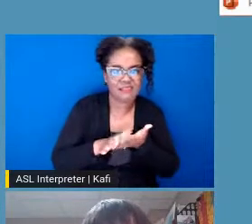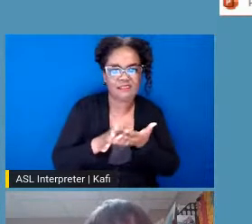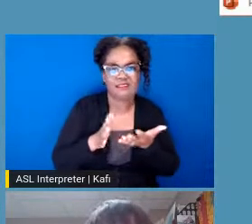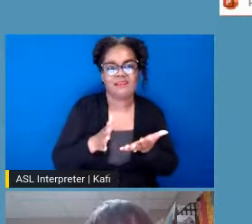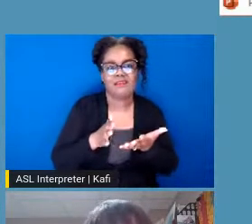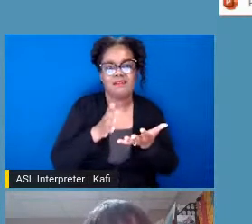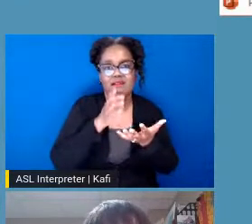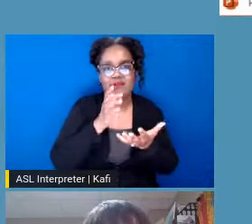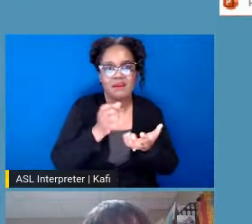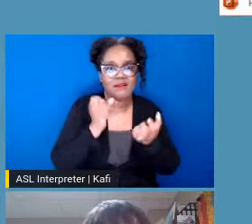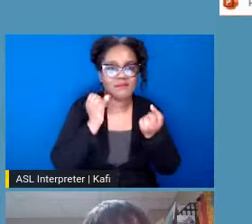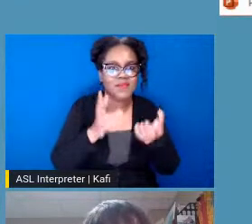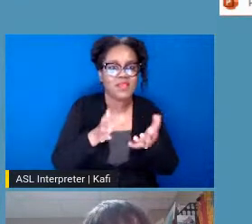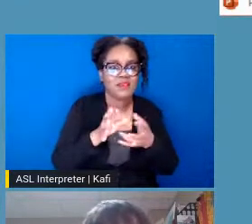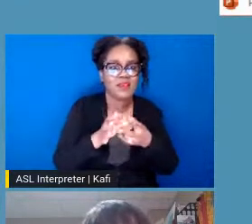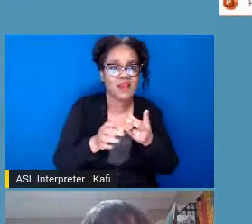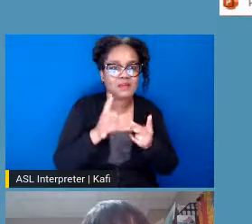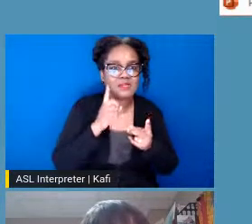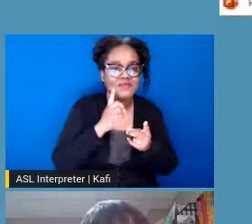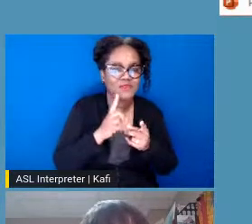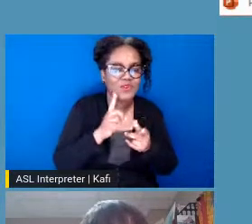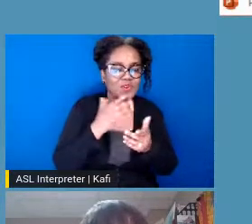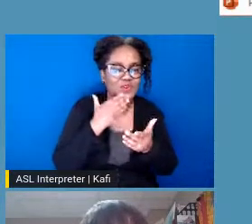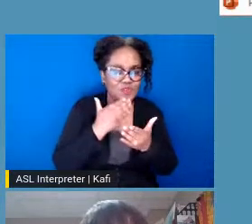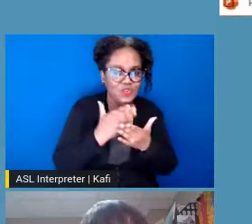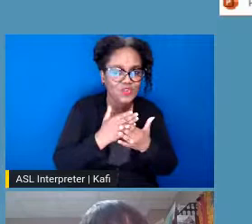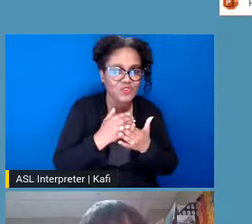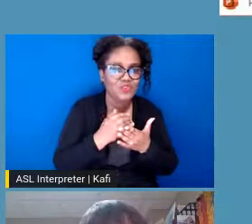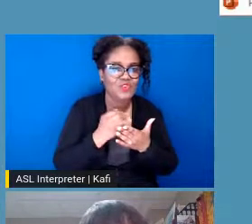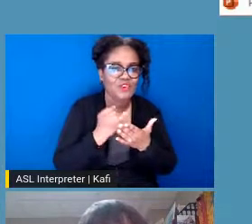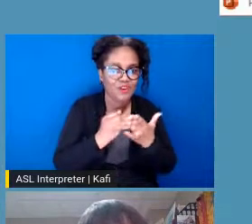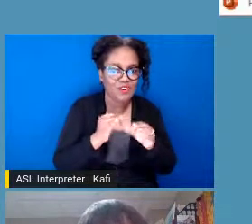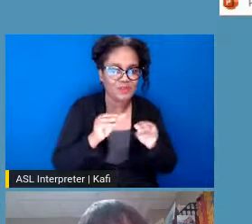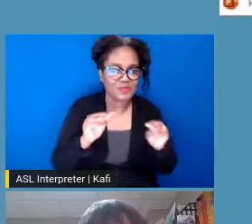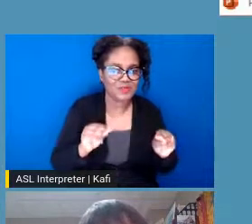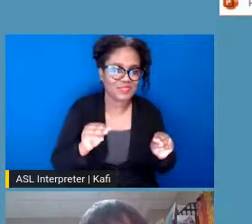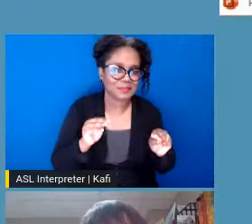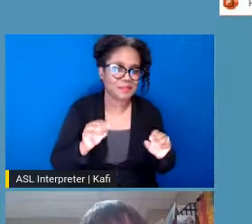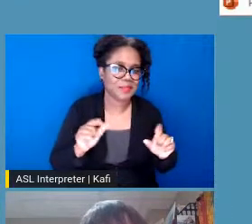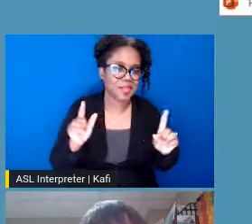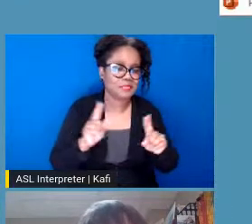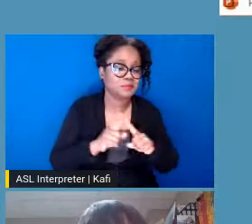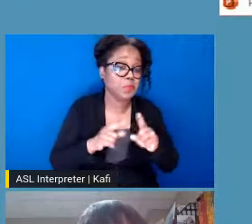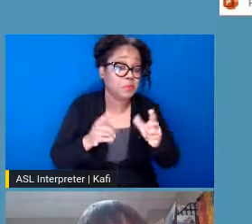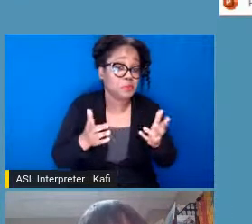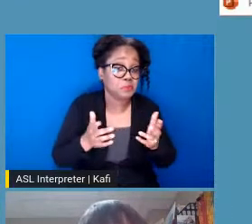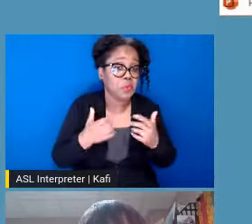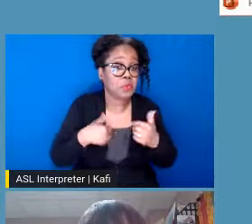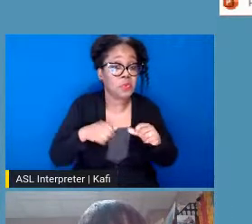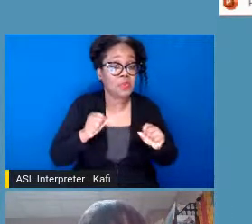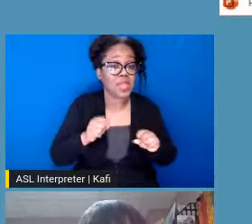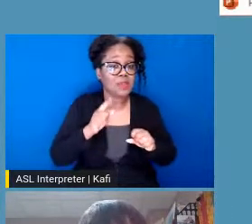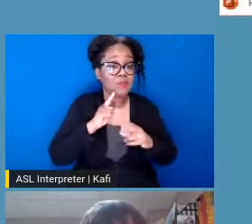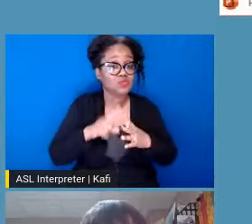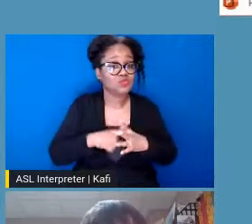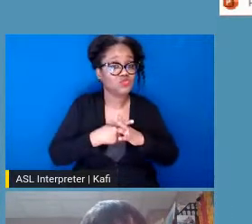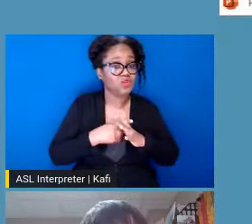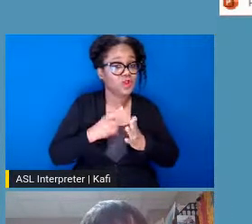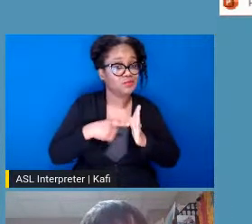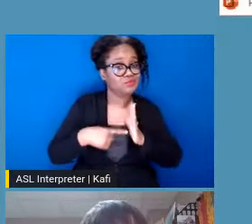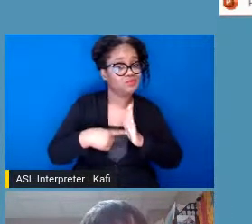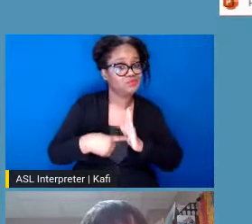pages, but it enabled us to start at least sharing content and